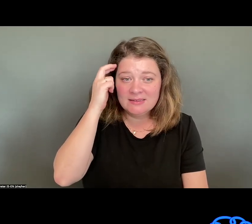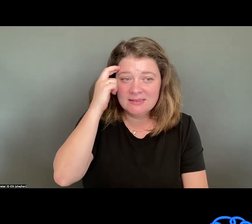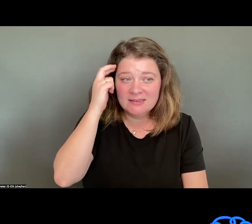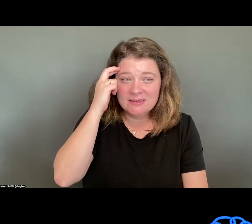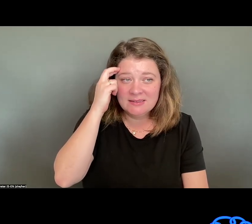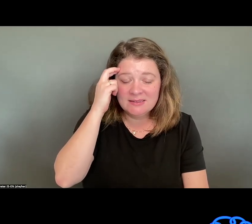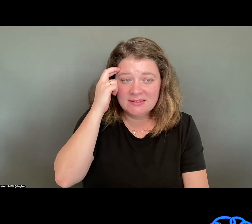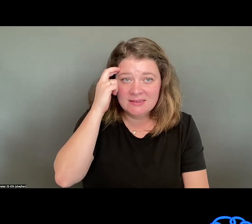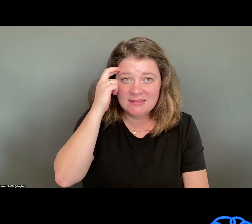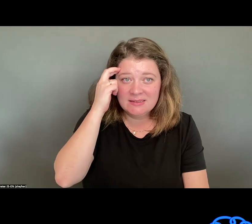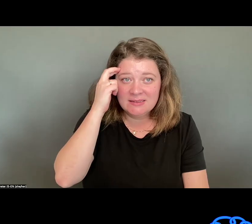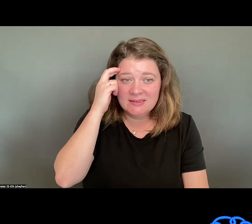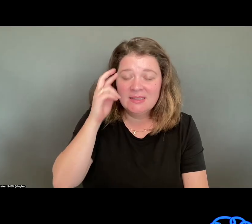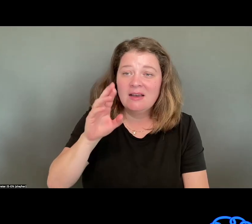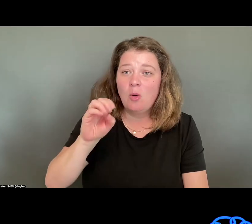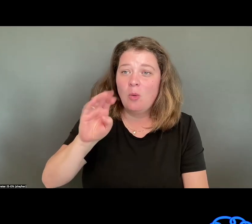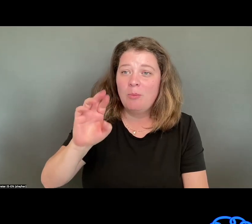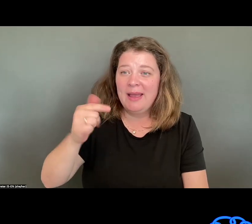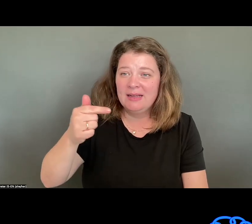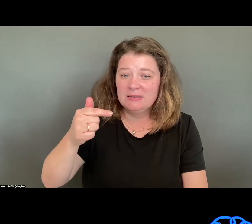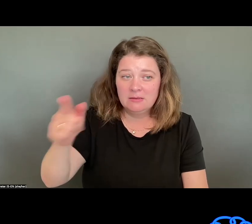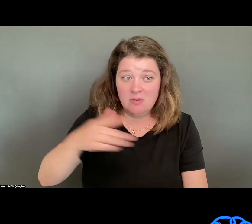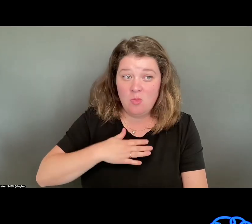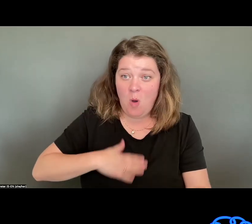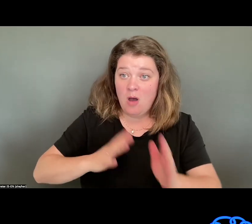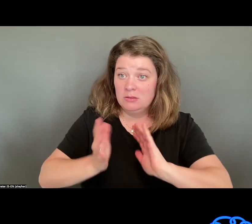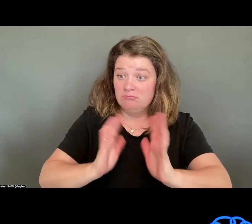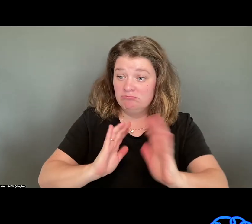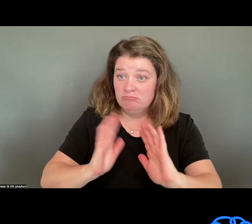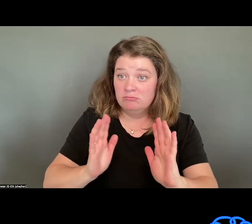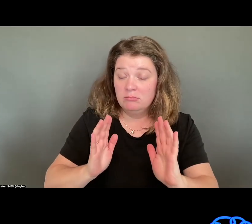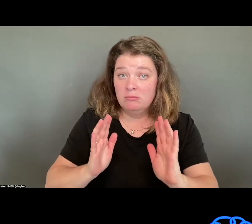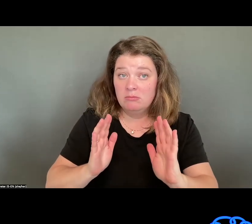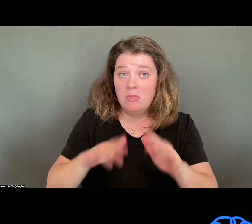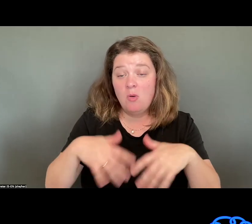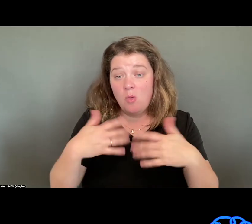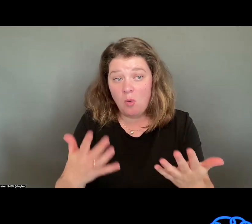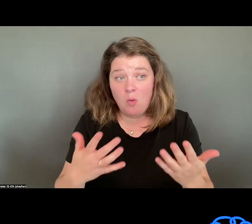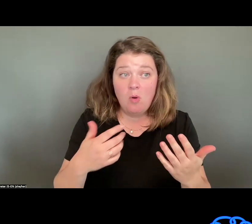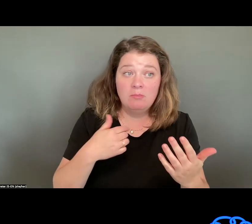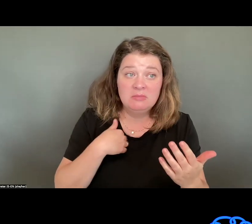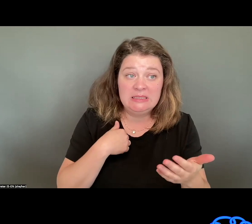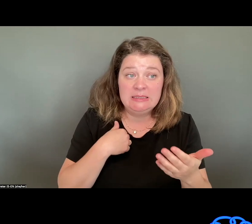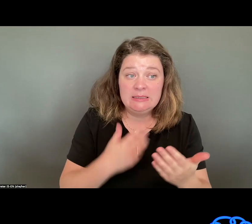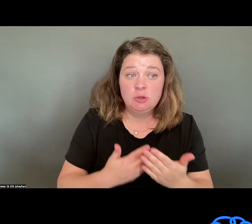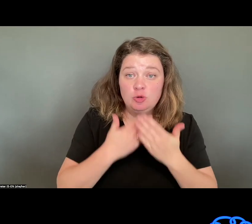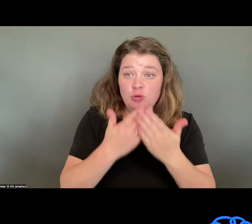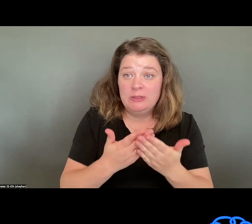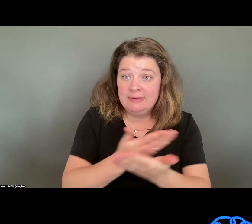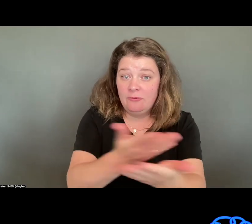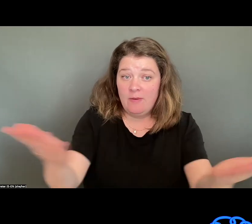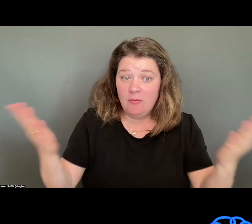And Robert, do you want to sign your question or shall I read it out?